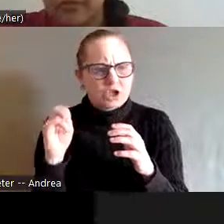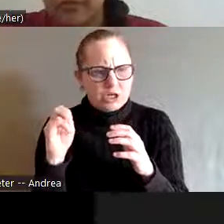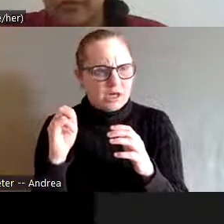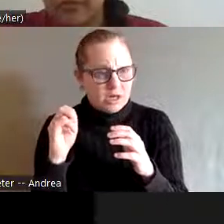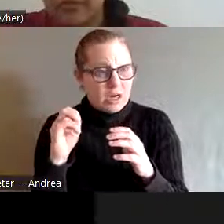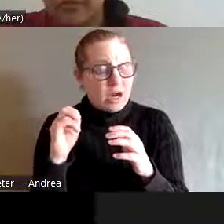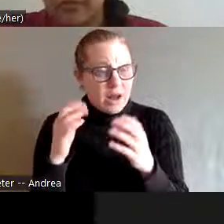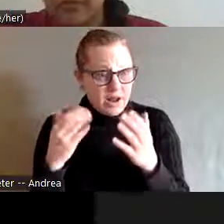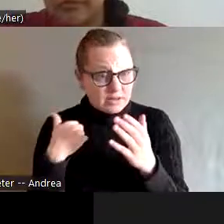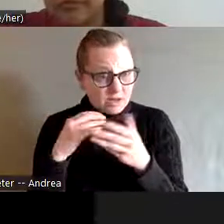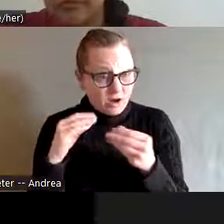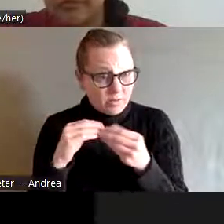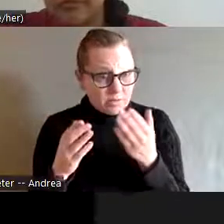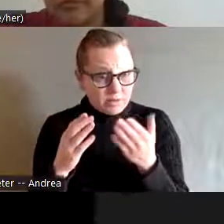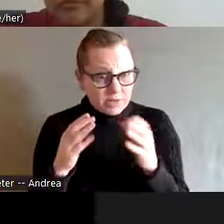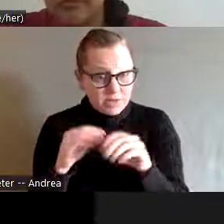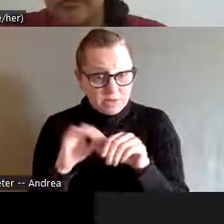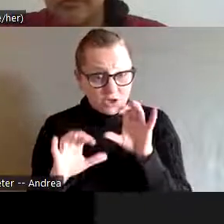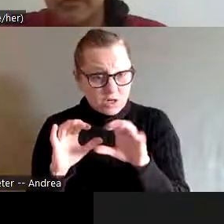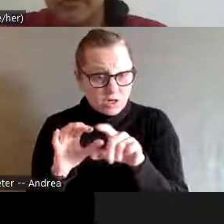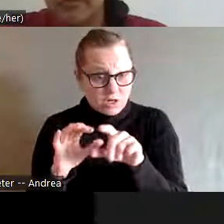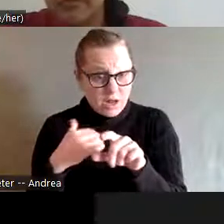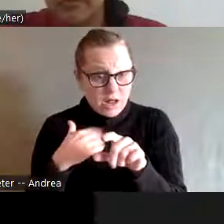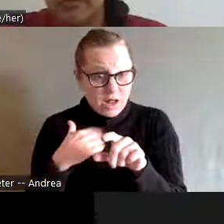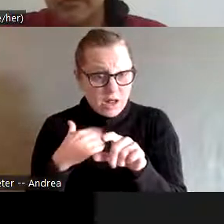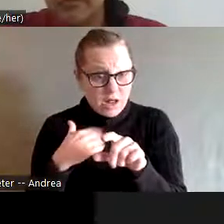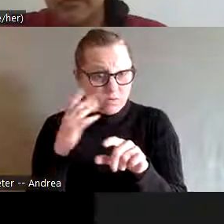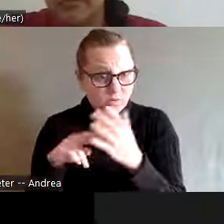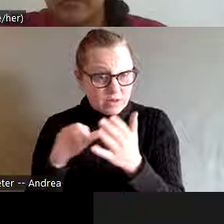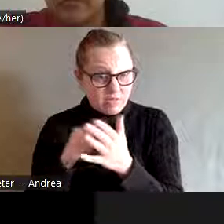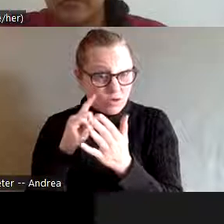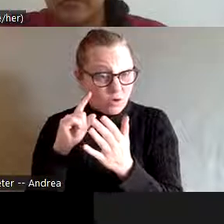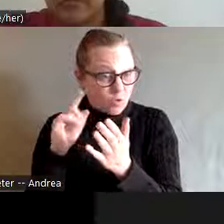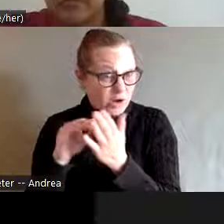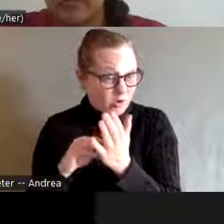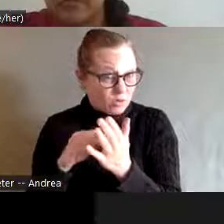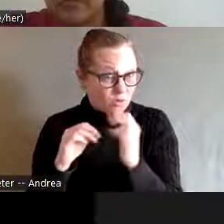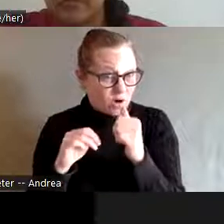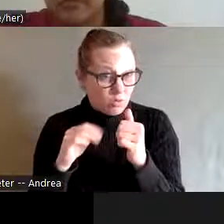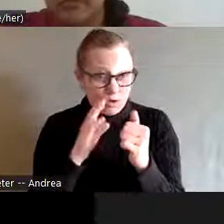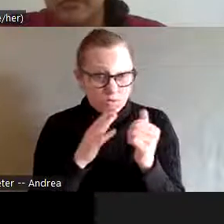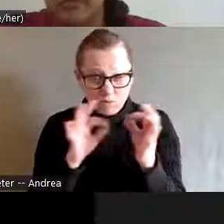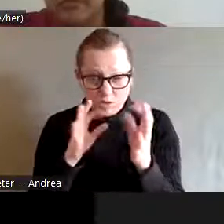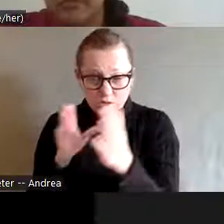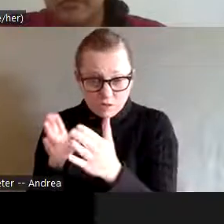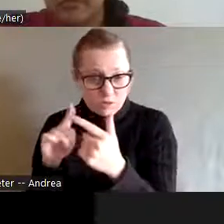a comment in the chat. I don't know if we're supposed to read that into the record or not. I just wanted to draw attention to that in case it wasn't noticed.